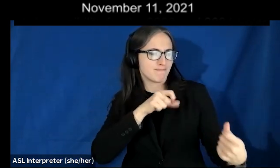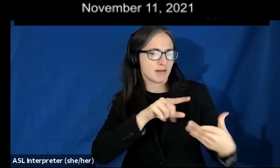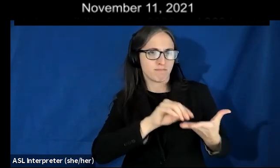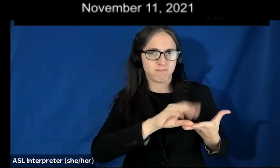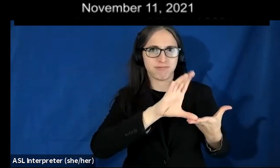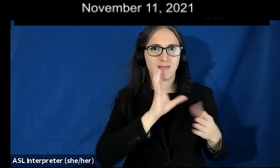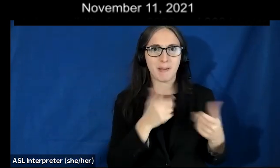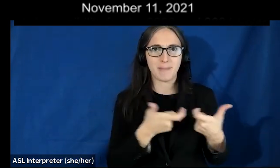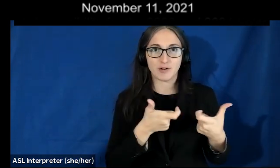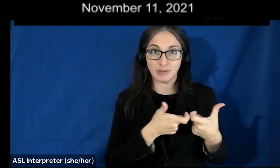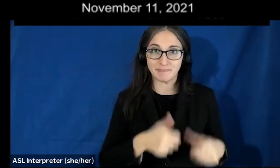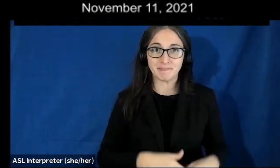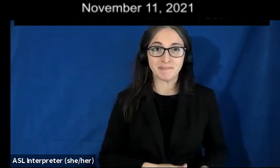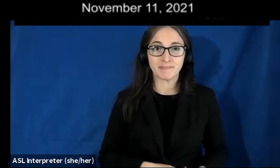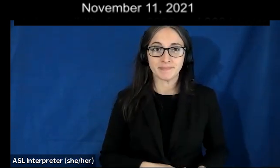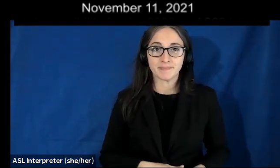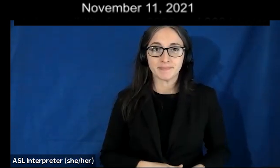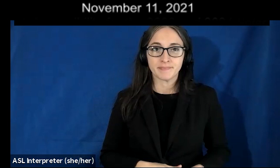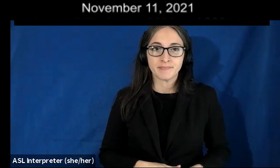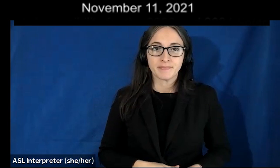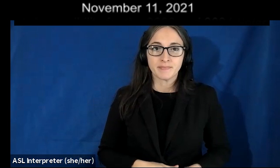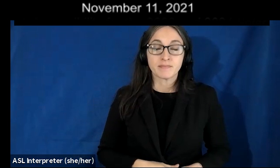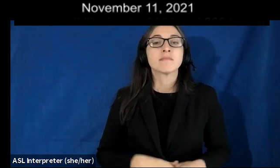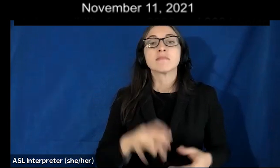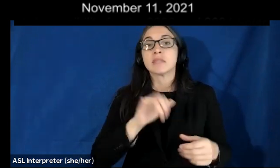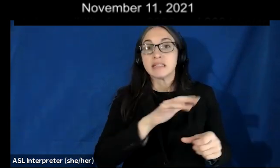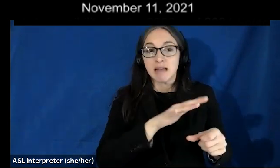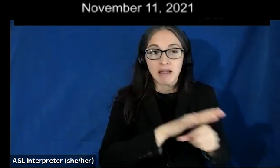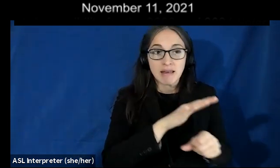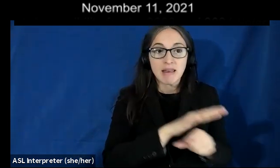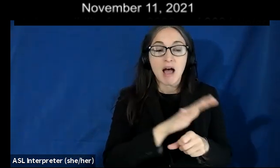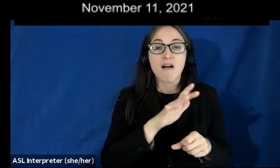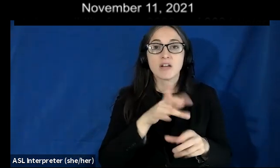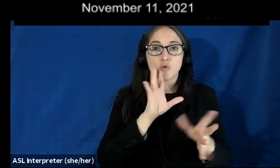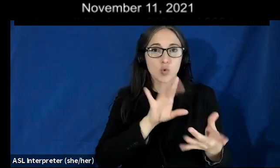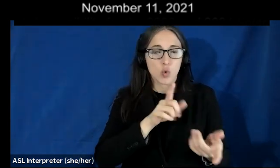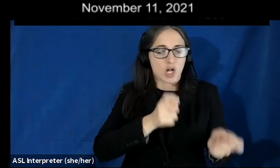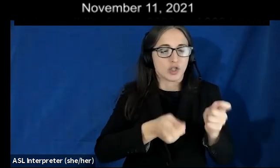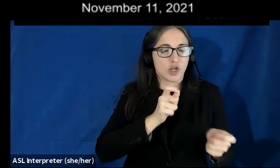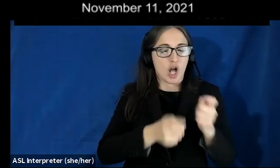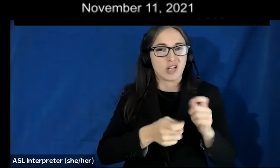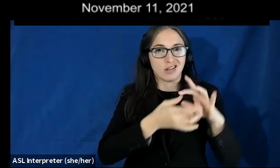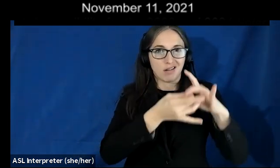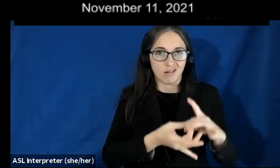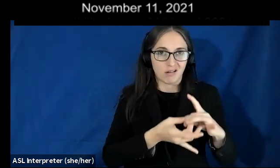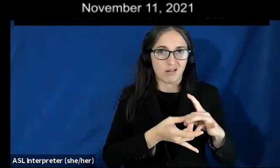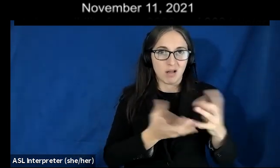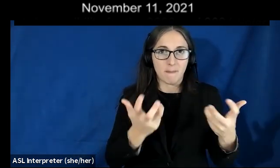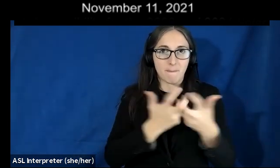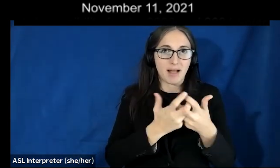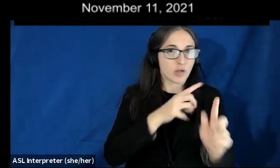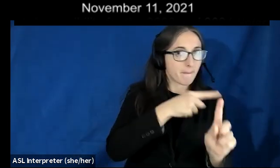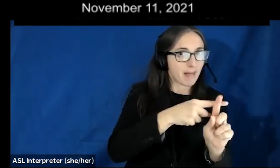to adjust according to the plus and minus ends of the battery.